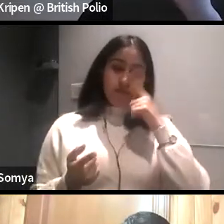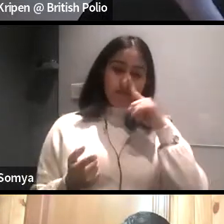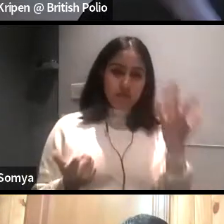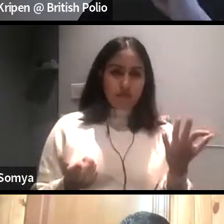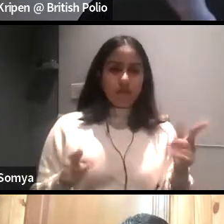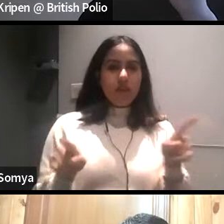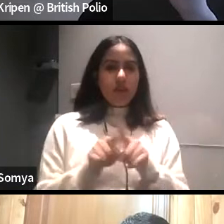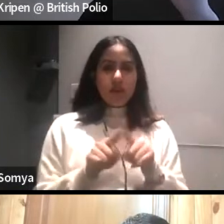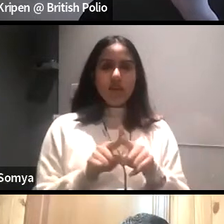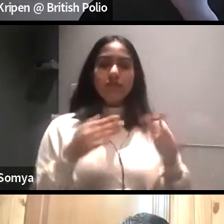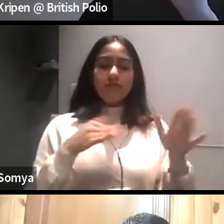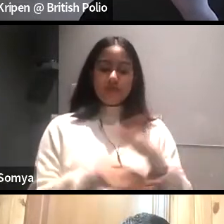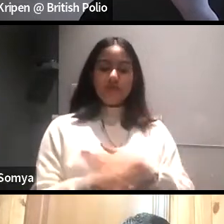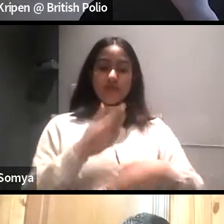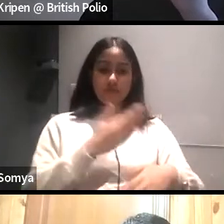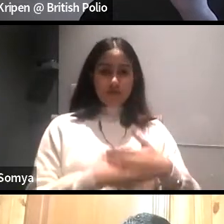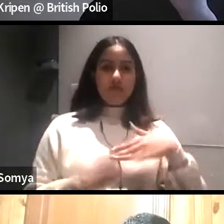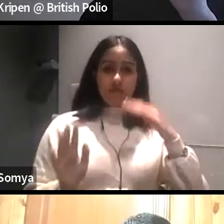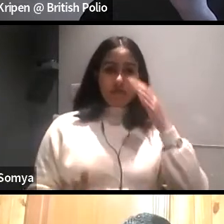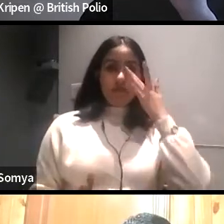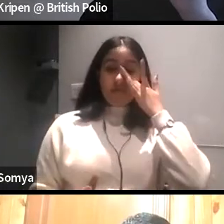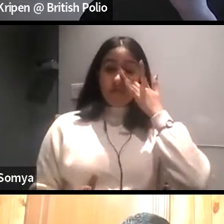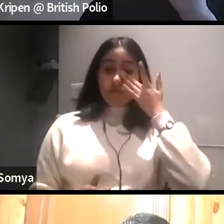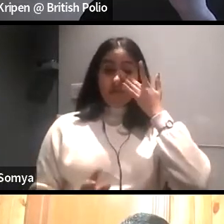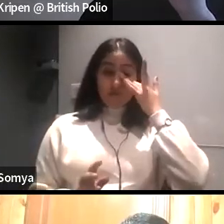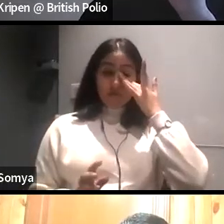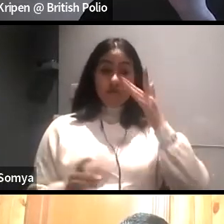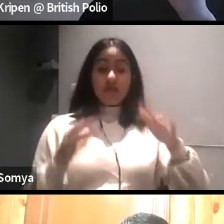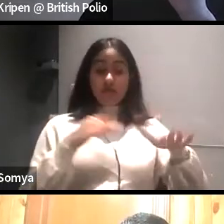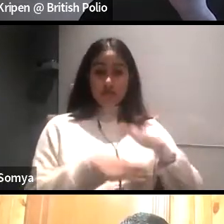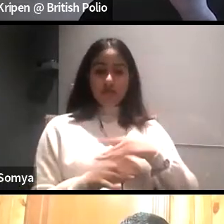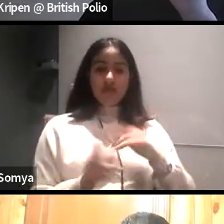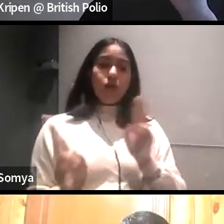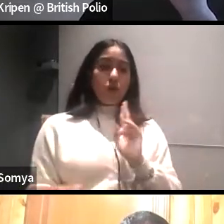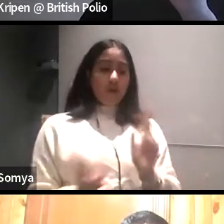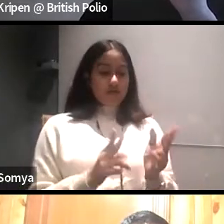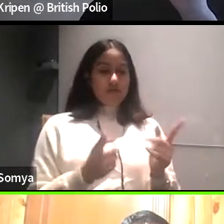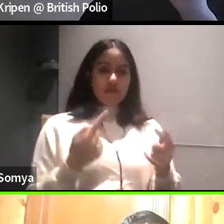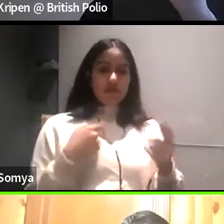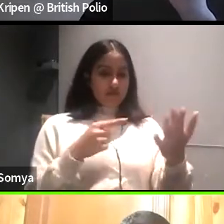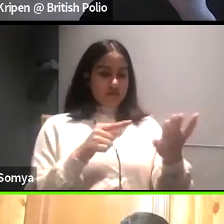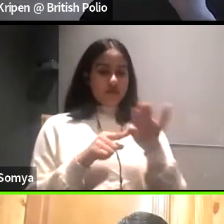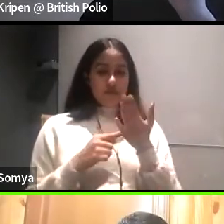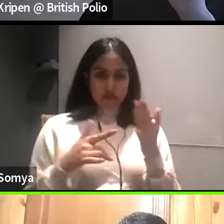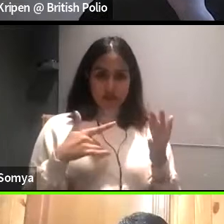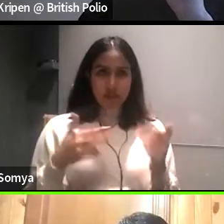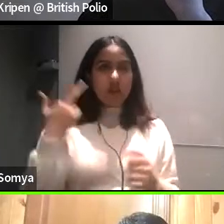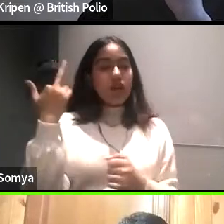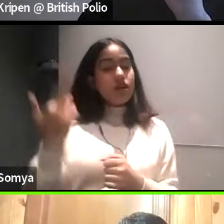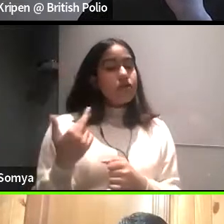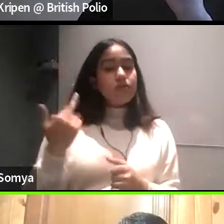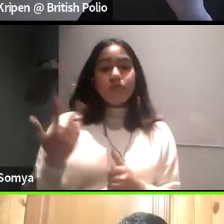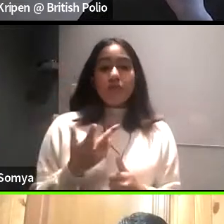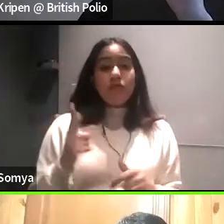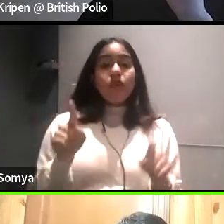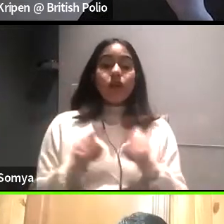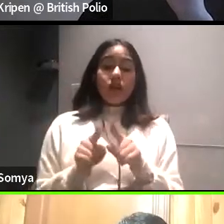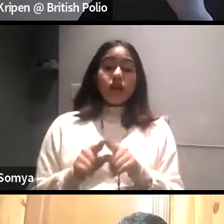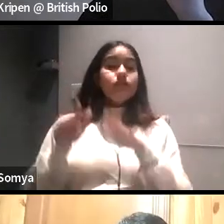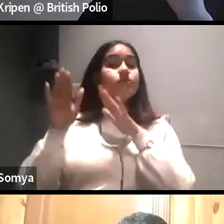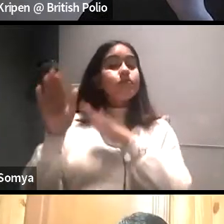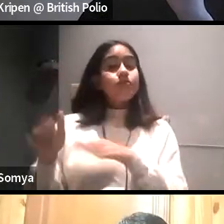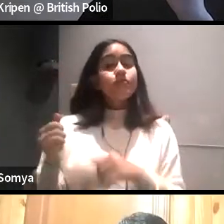neurodiversity and autism, that is very commonly seen. And the reason, based on